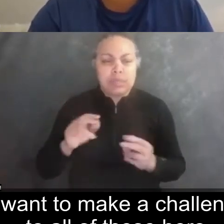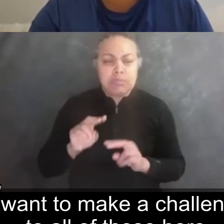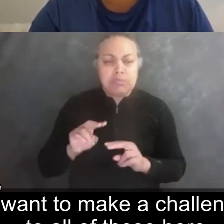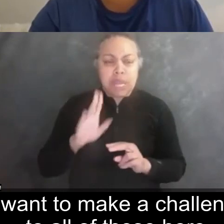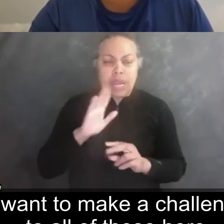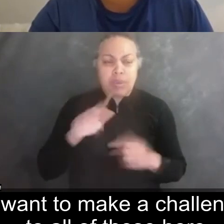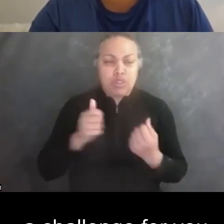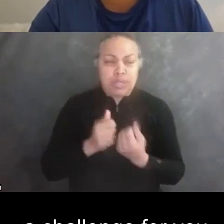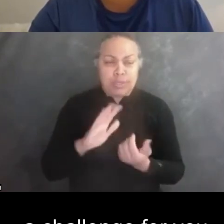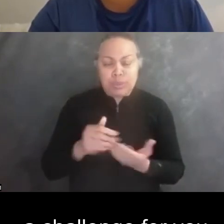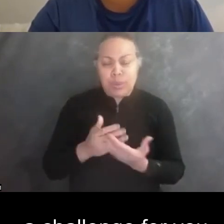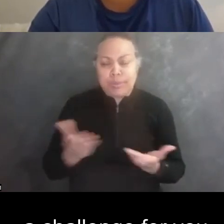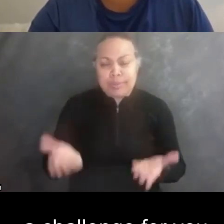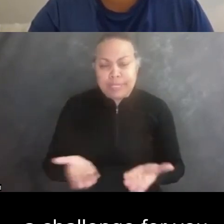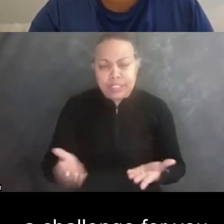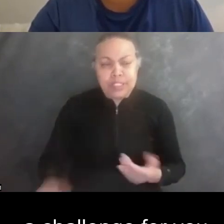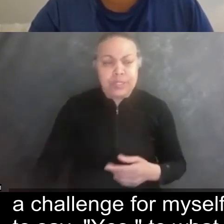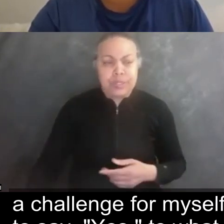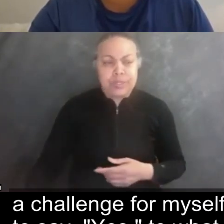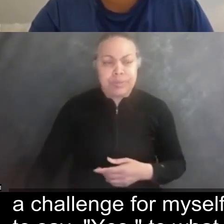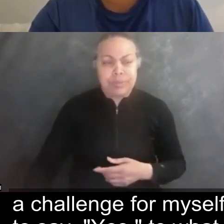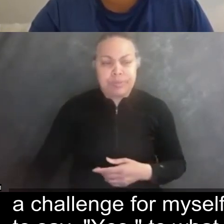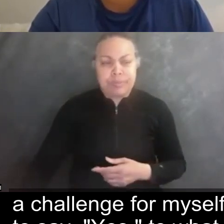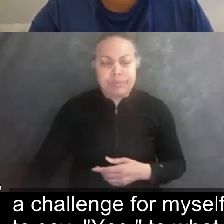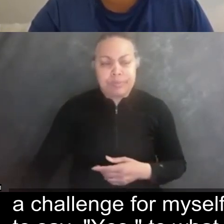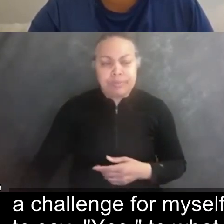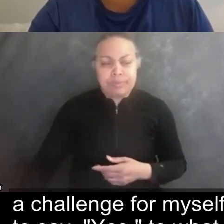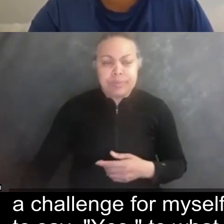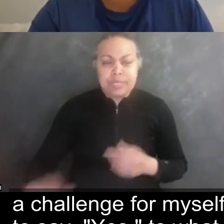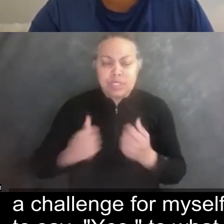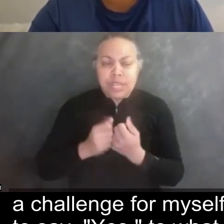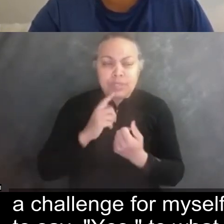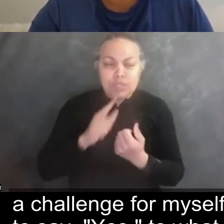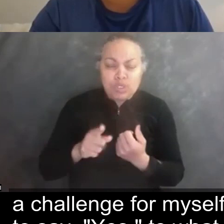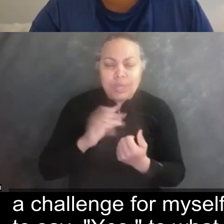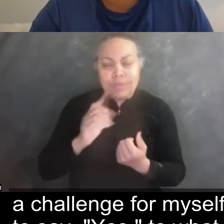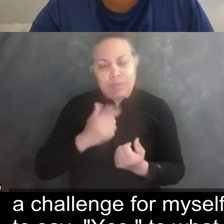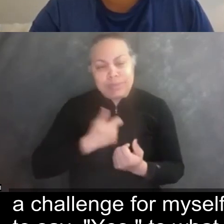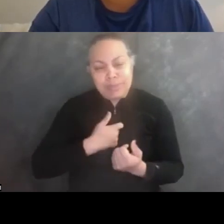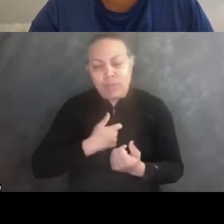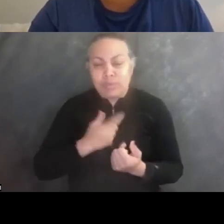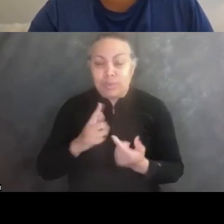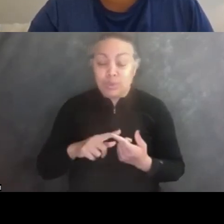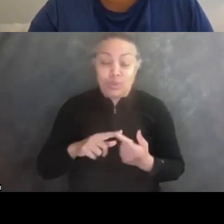challenge to all of those here, a challenge for you, a challenge for myself to say yes to it.